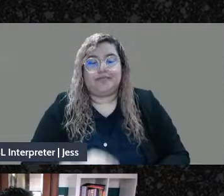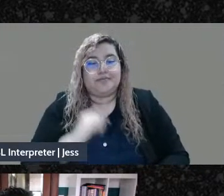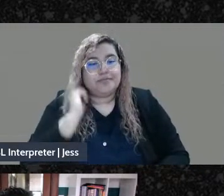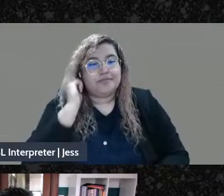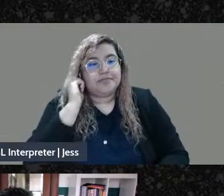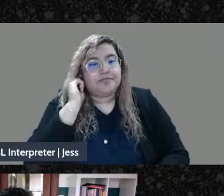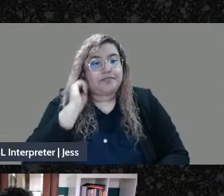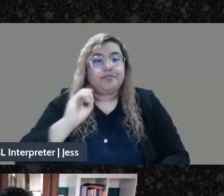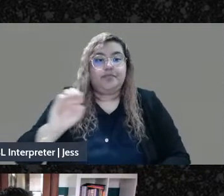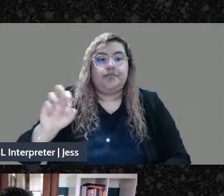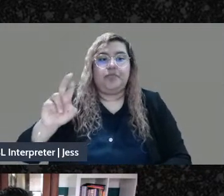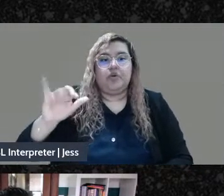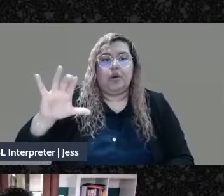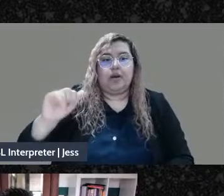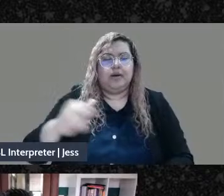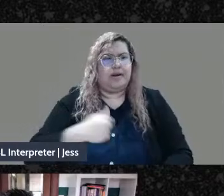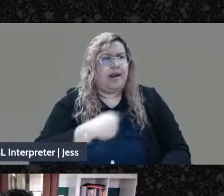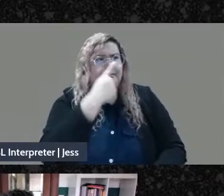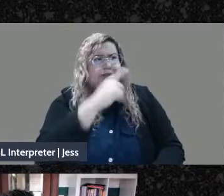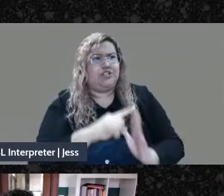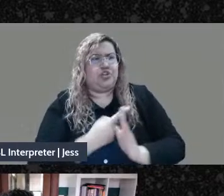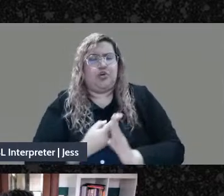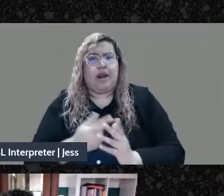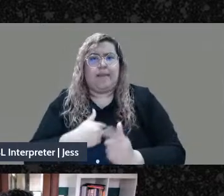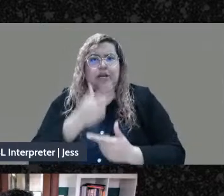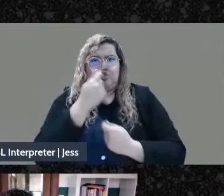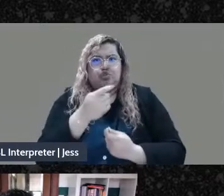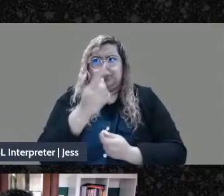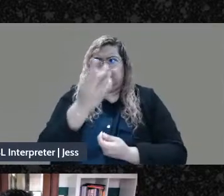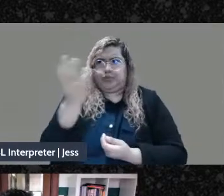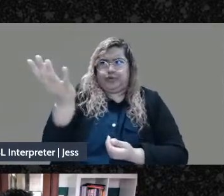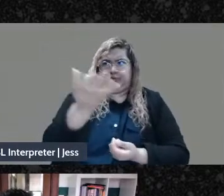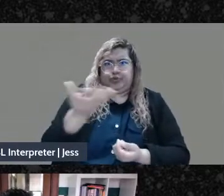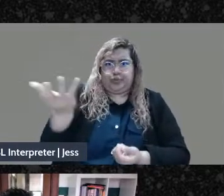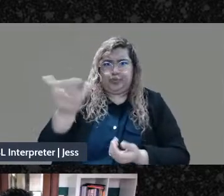Yeah, I can start. I'm really interested in what other folks have to say.